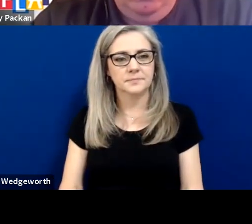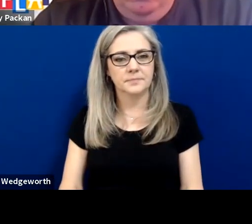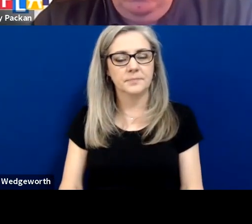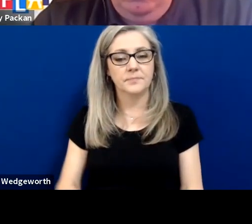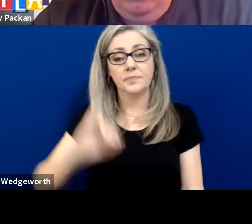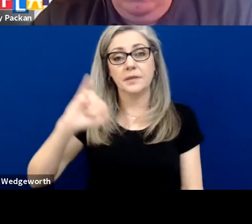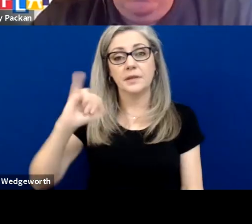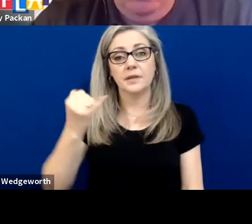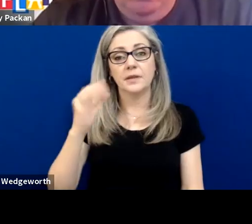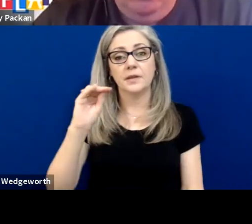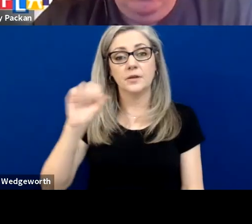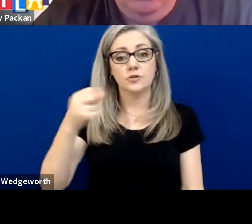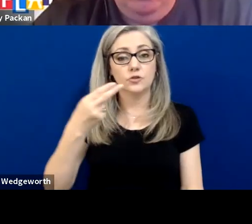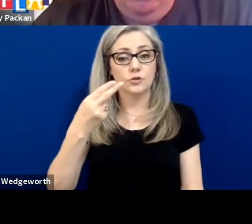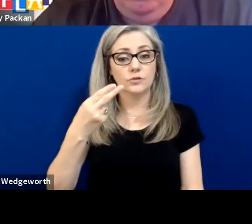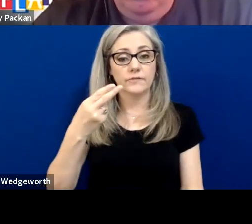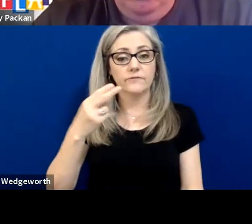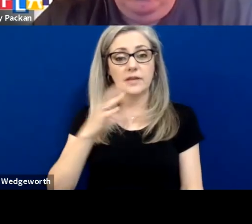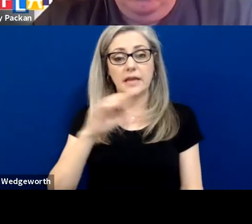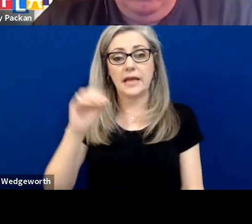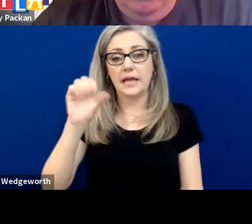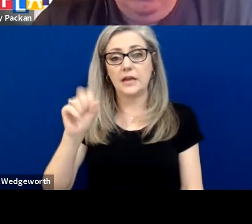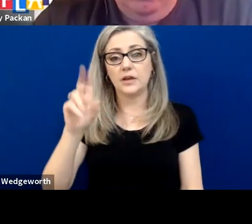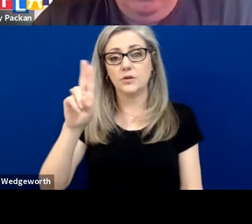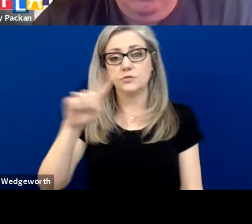Joseph and Susanna Corville,